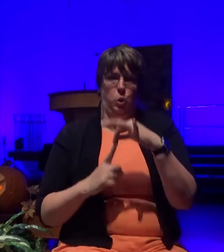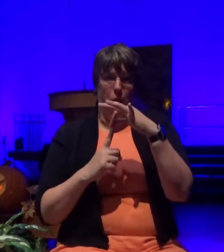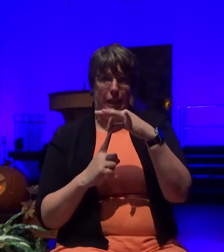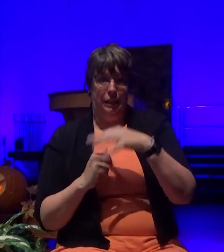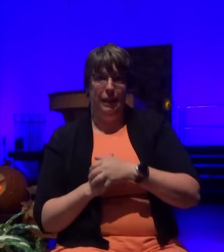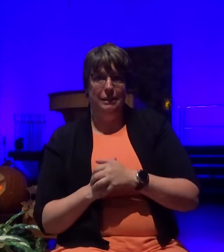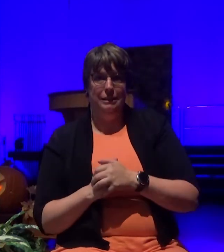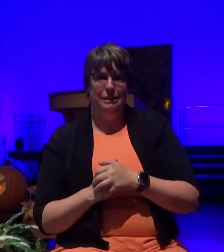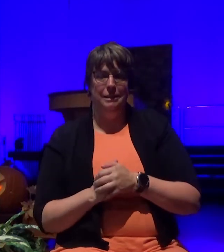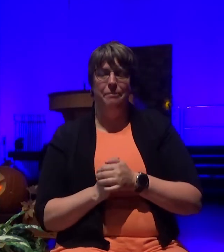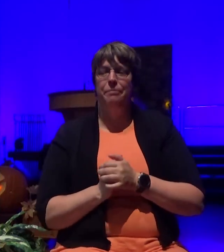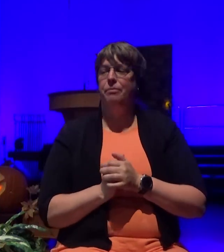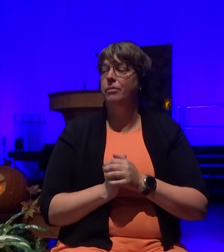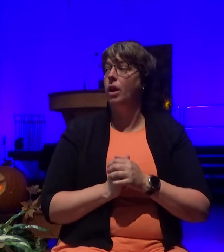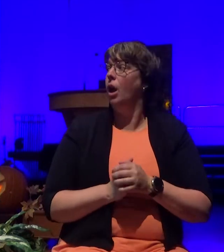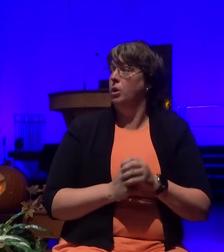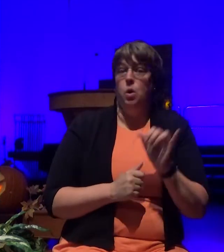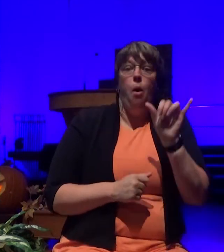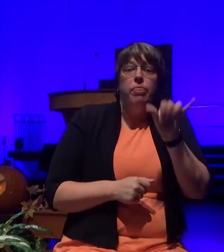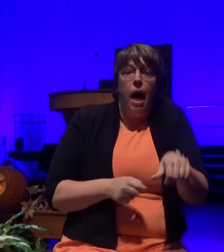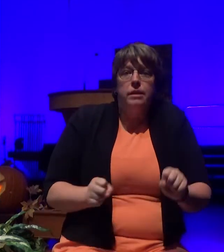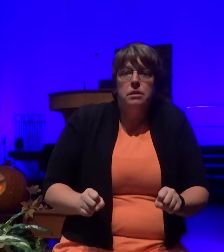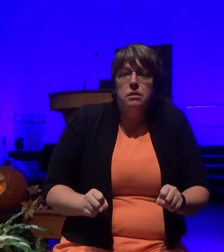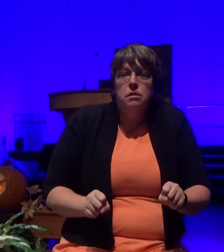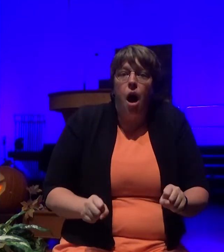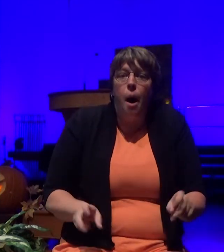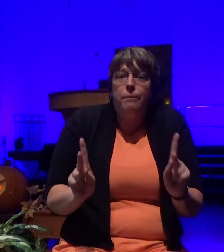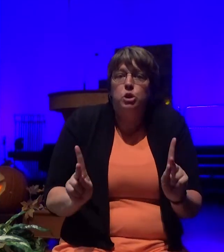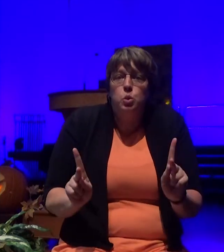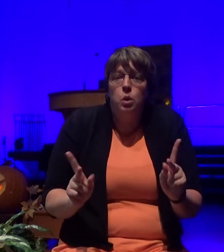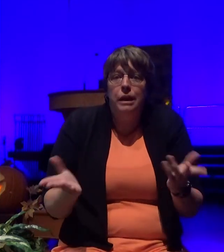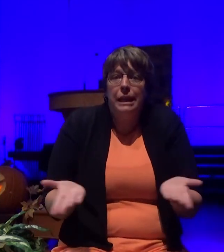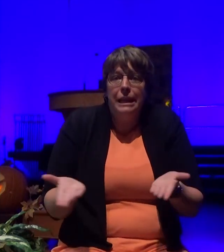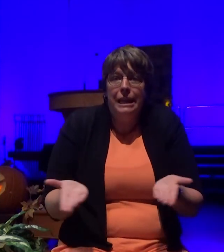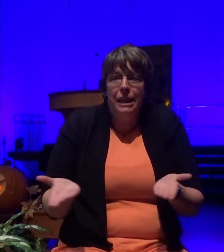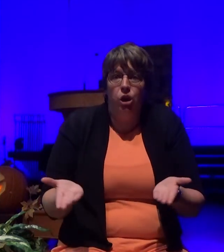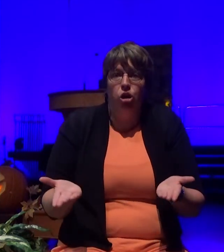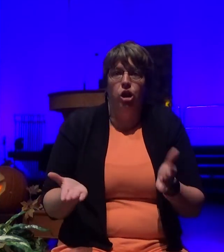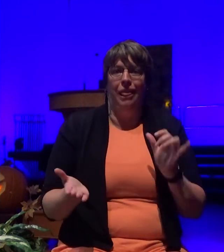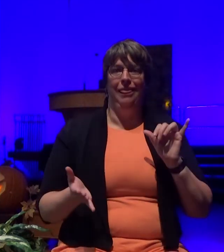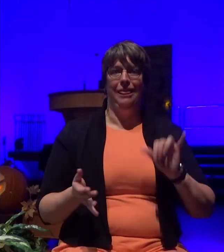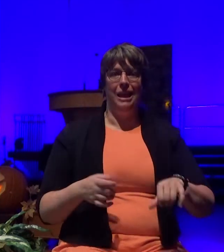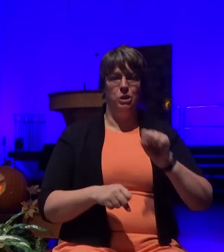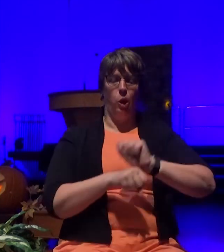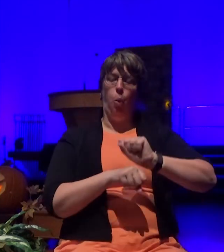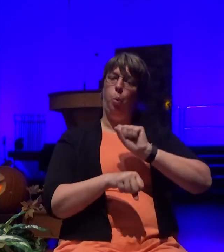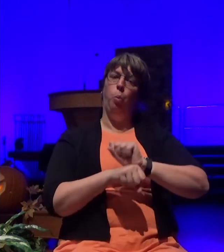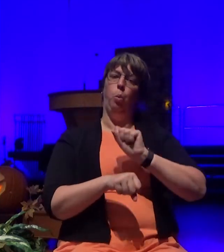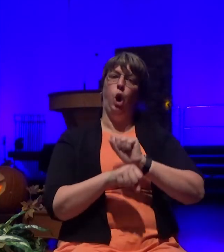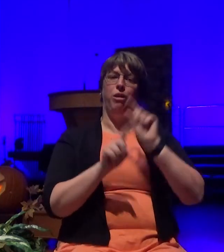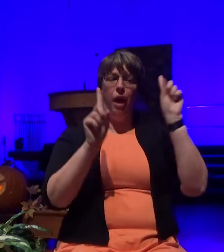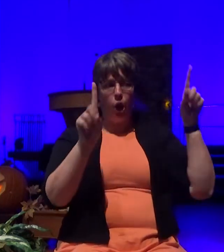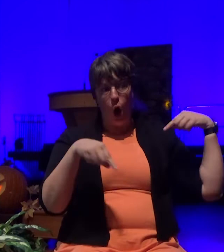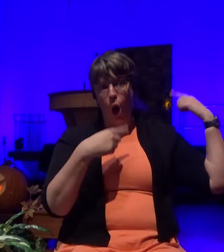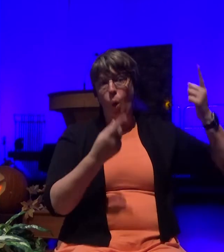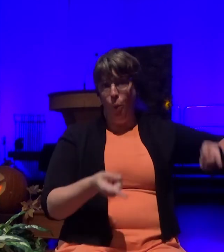That's the opportunity before us. That's the work before us. It always has been, and it always shall